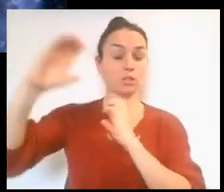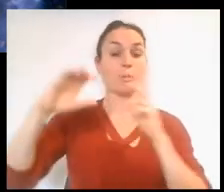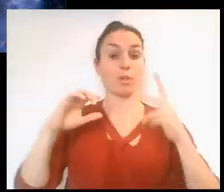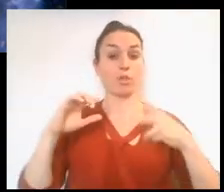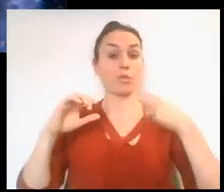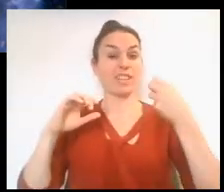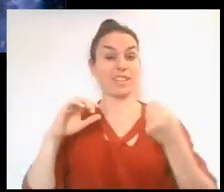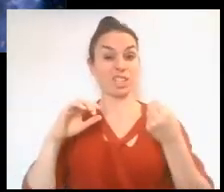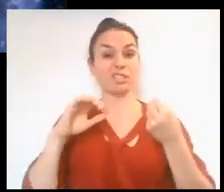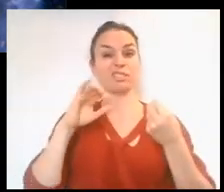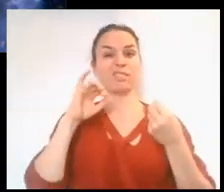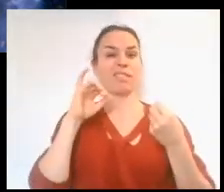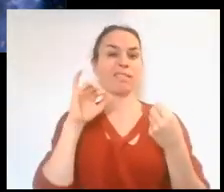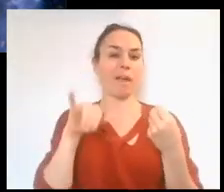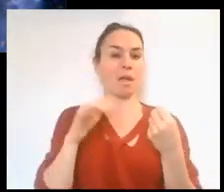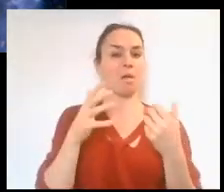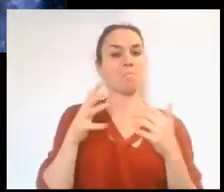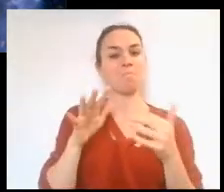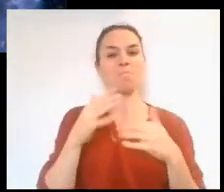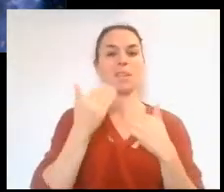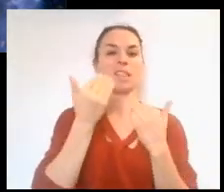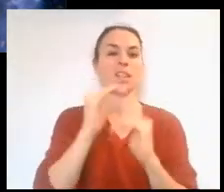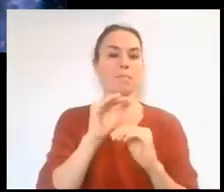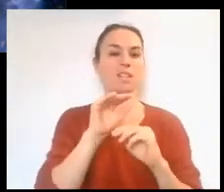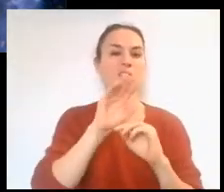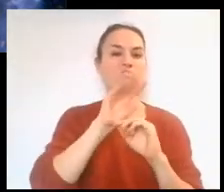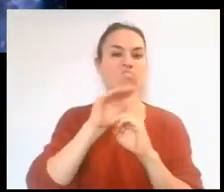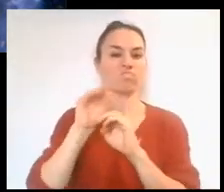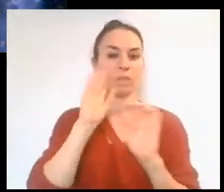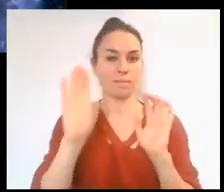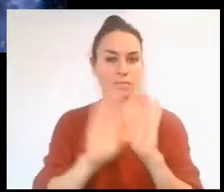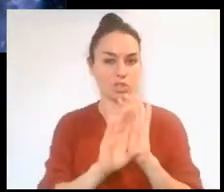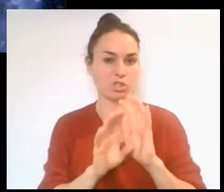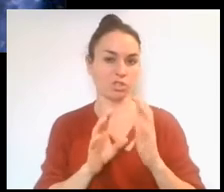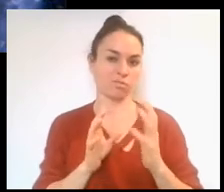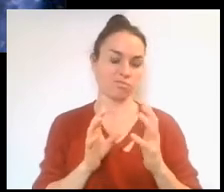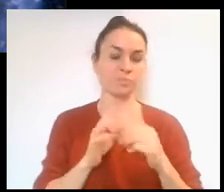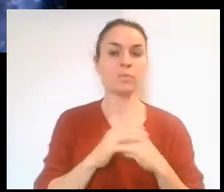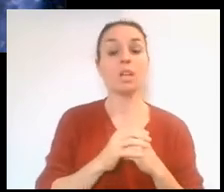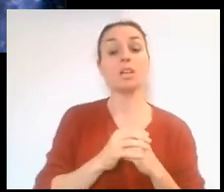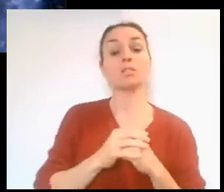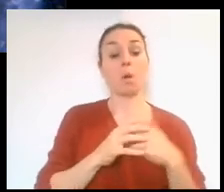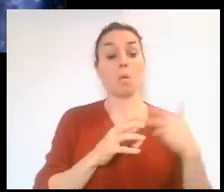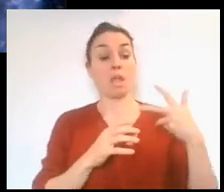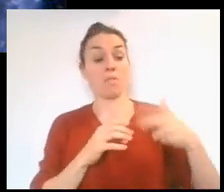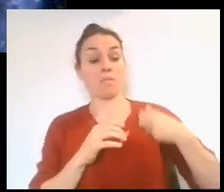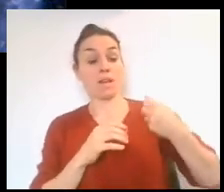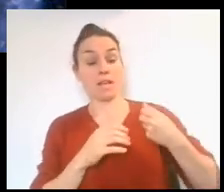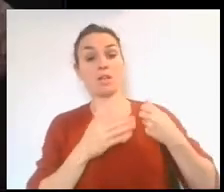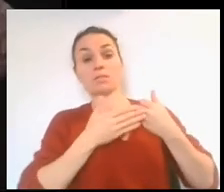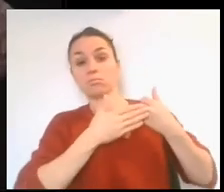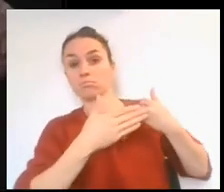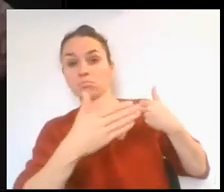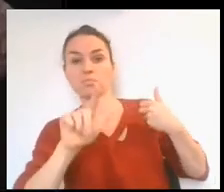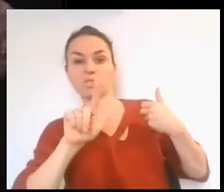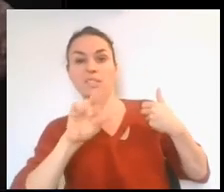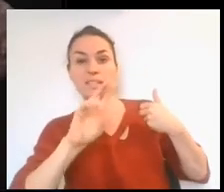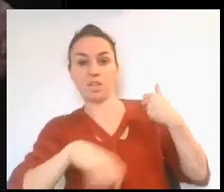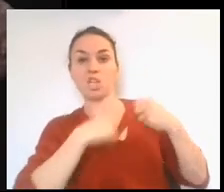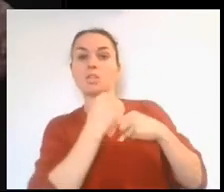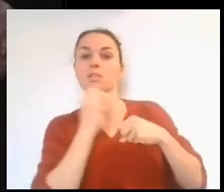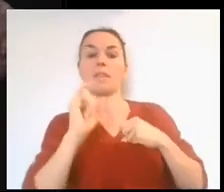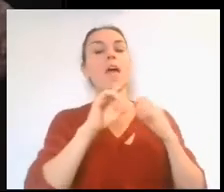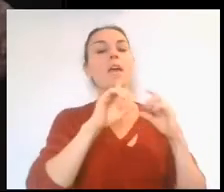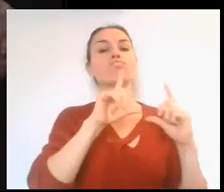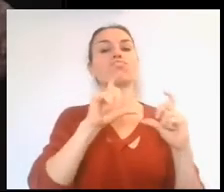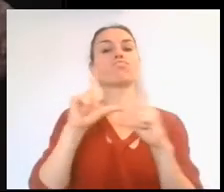though in a very limited way, telescope has worked wonderfully, produced images that